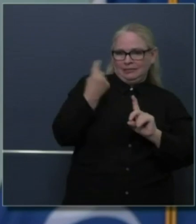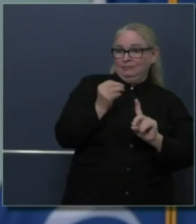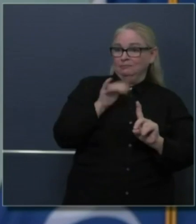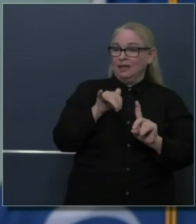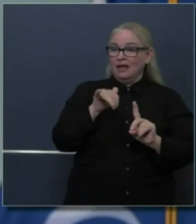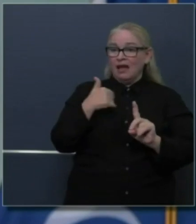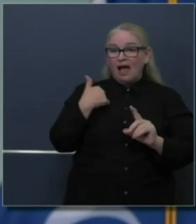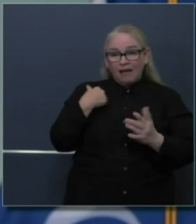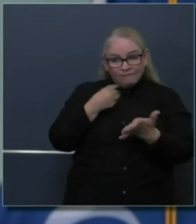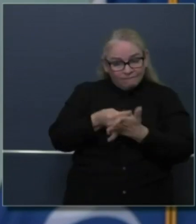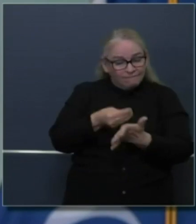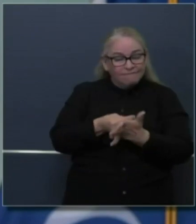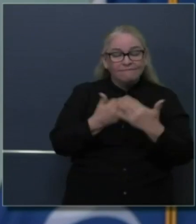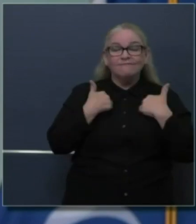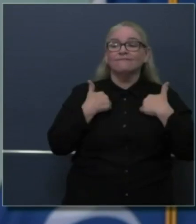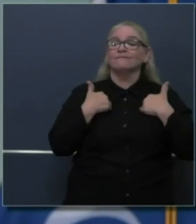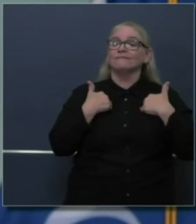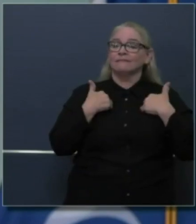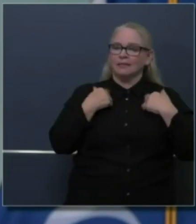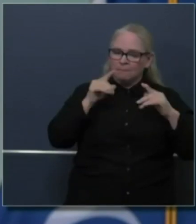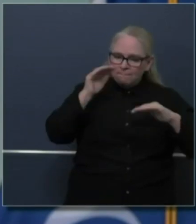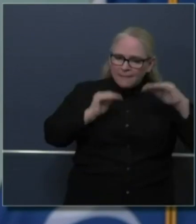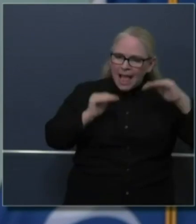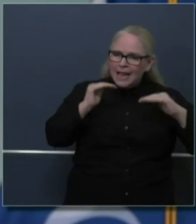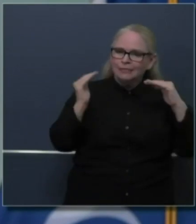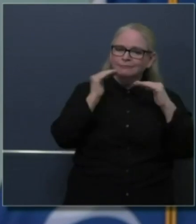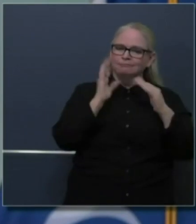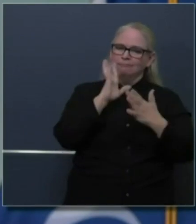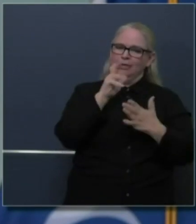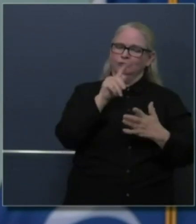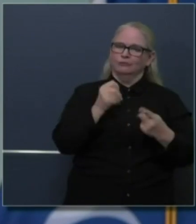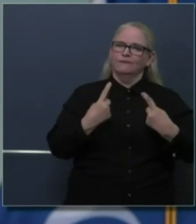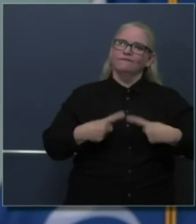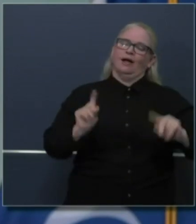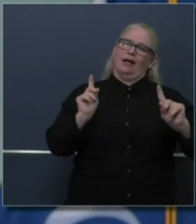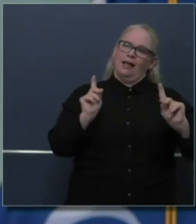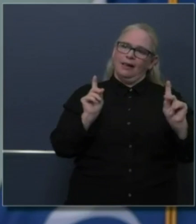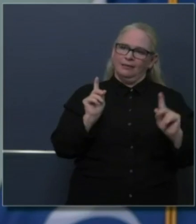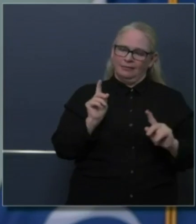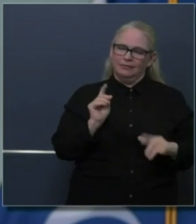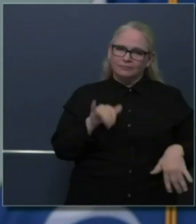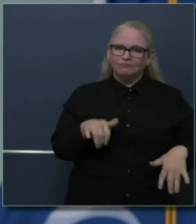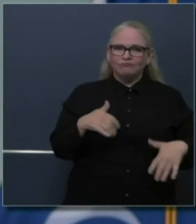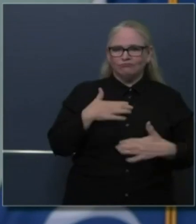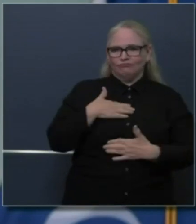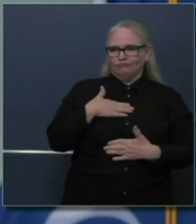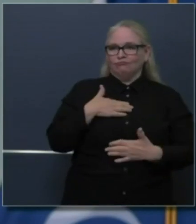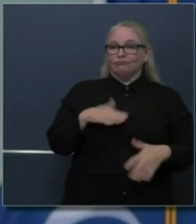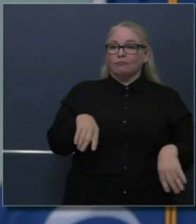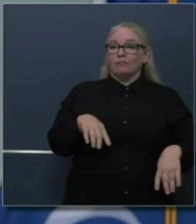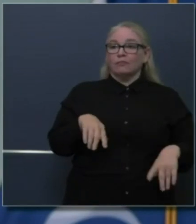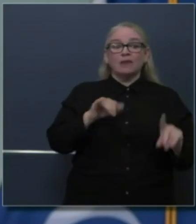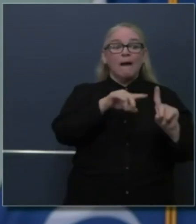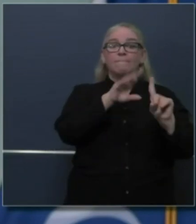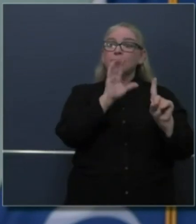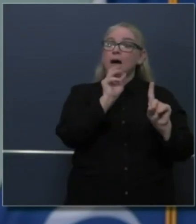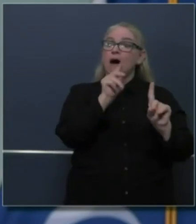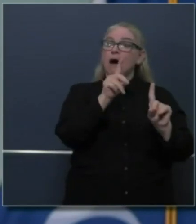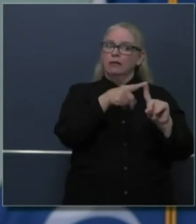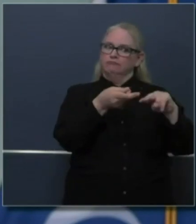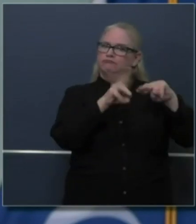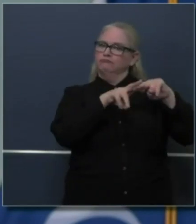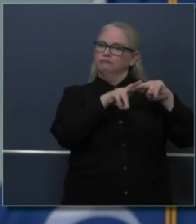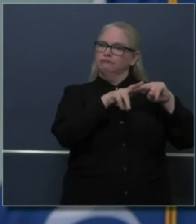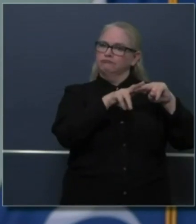effective in balancing last year's budget, so much so that our bond rating was increased last year.